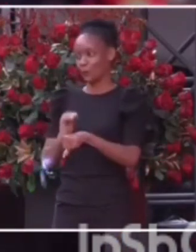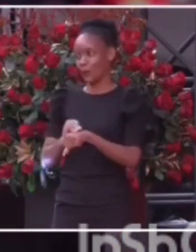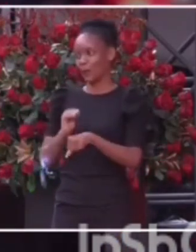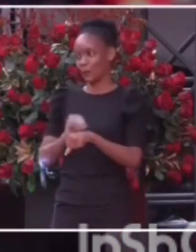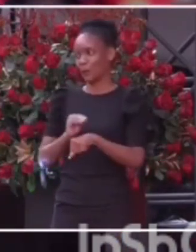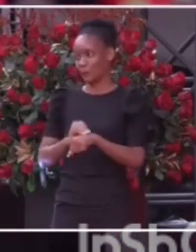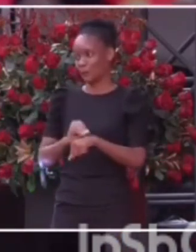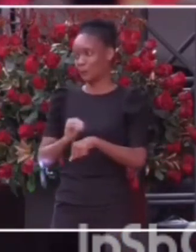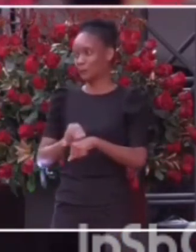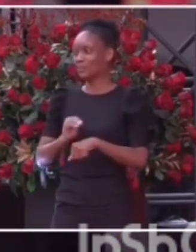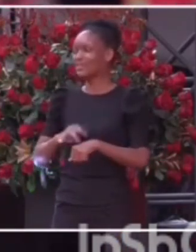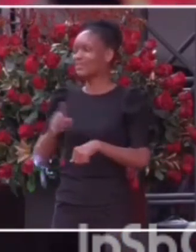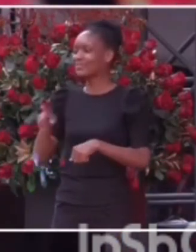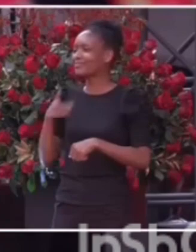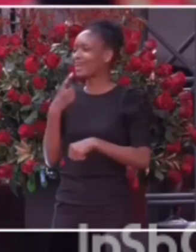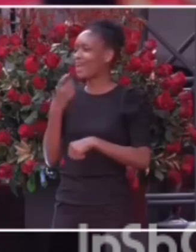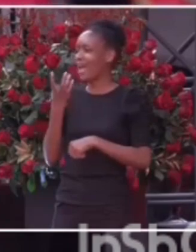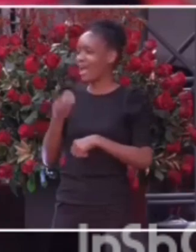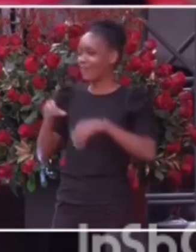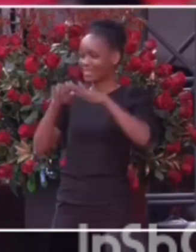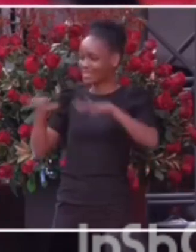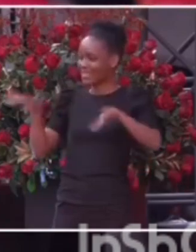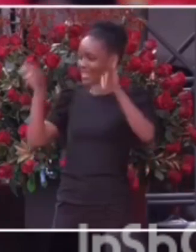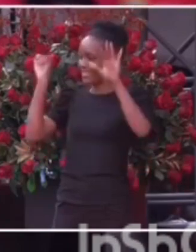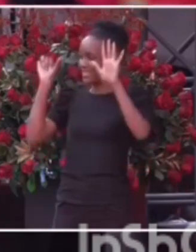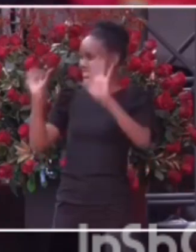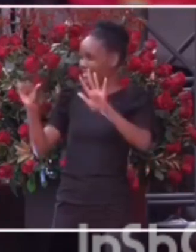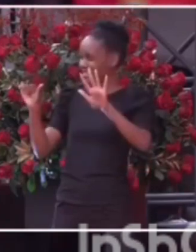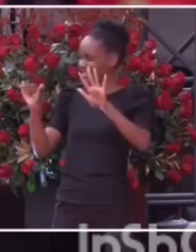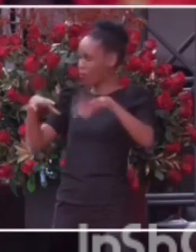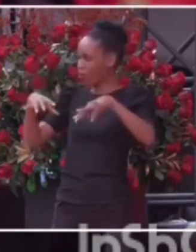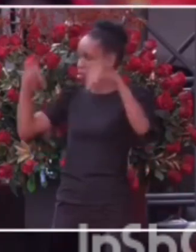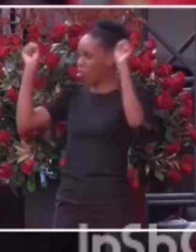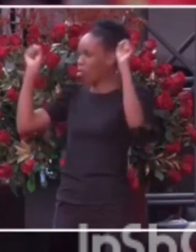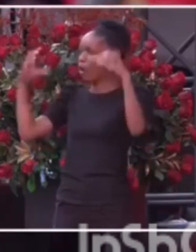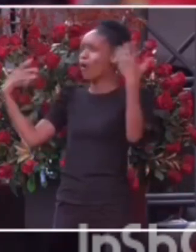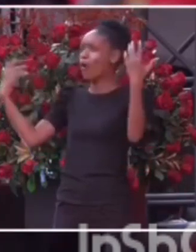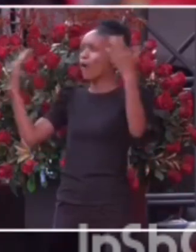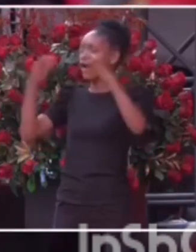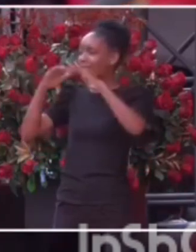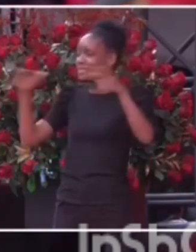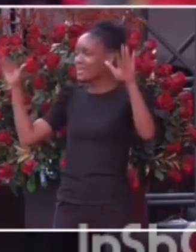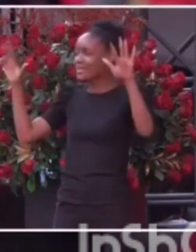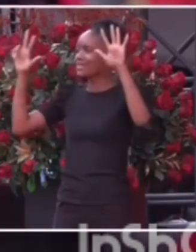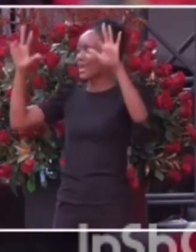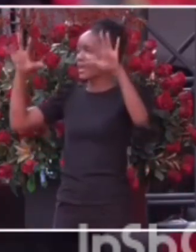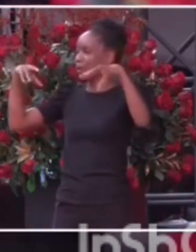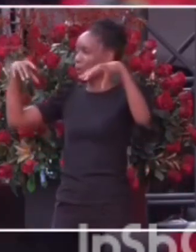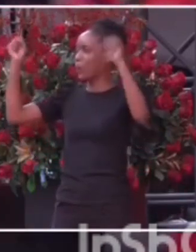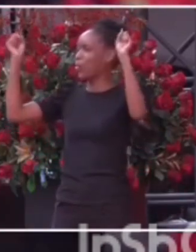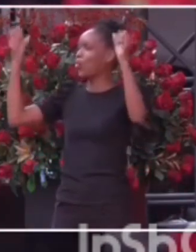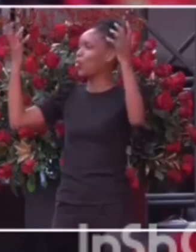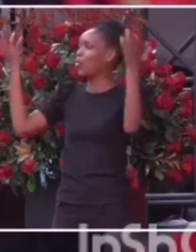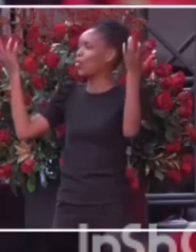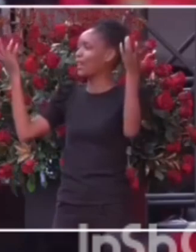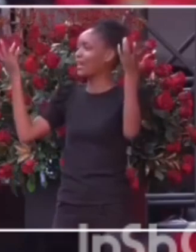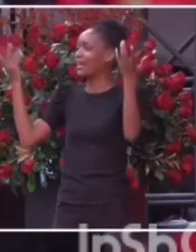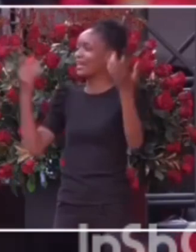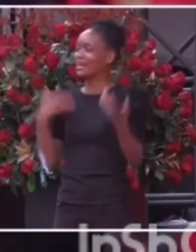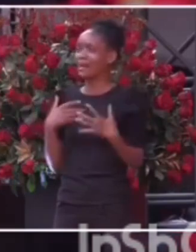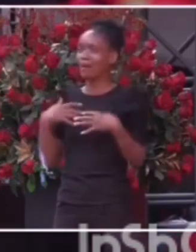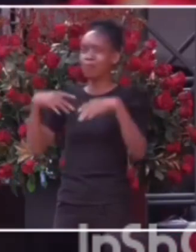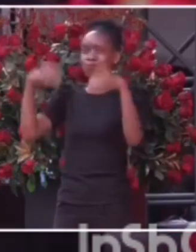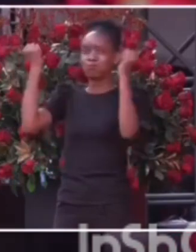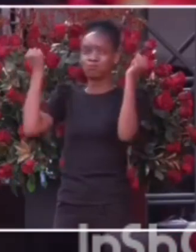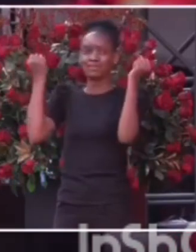stage 6 and stage 8. We were living in darkness. The jobs were threatened. The